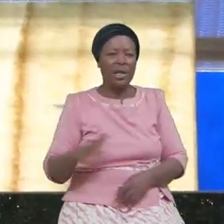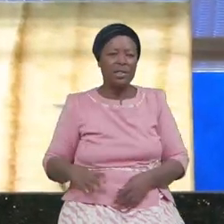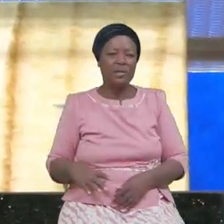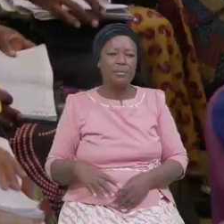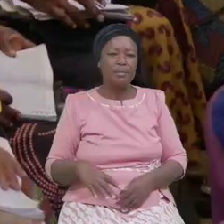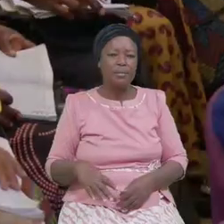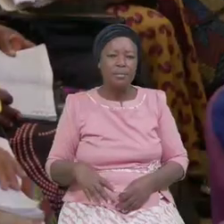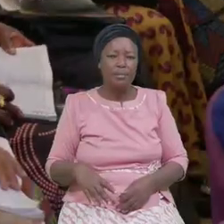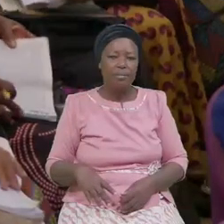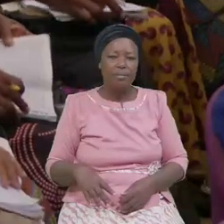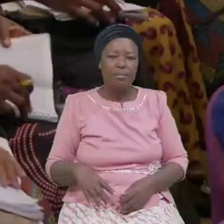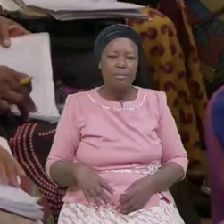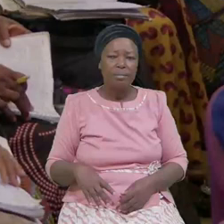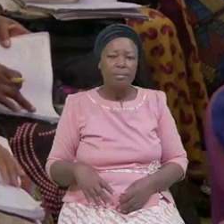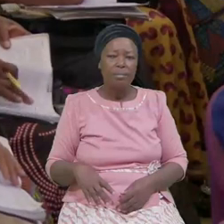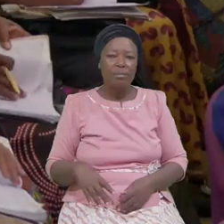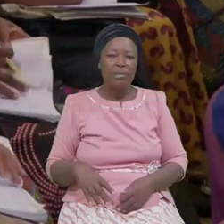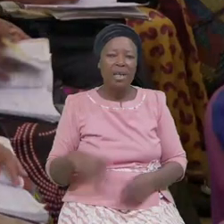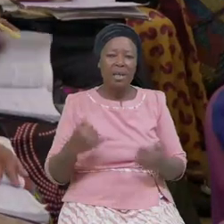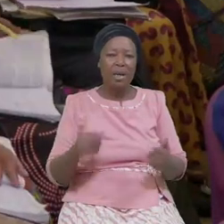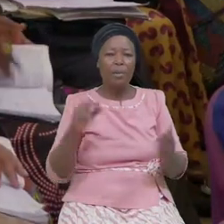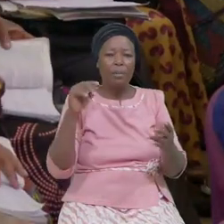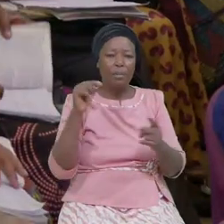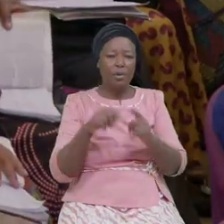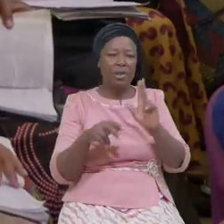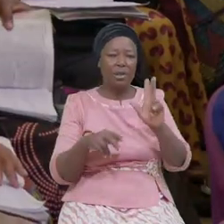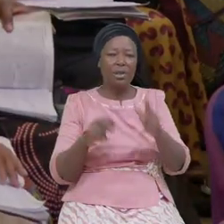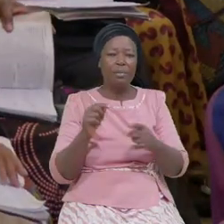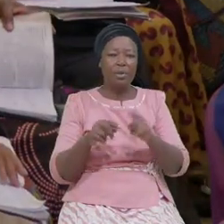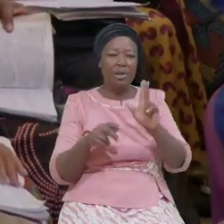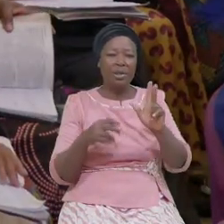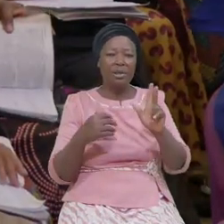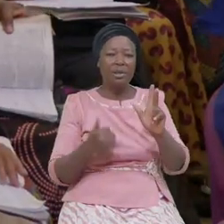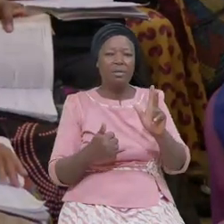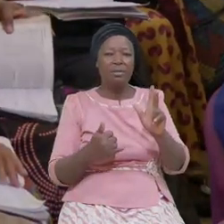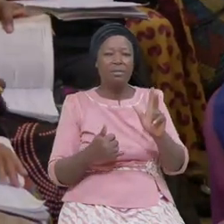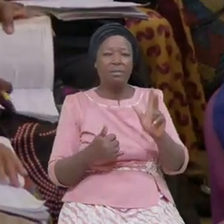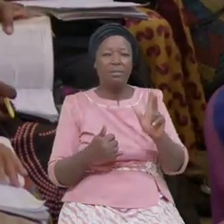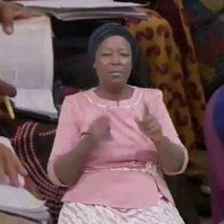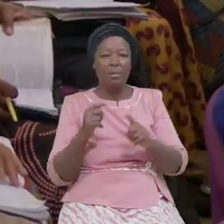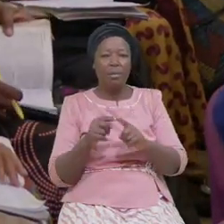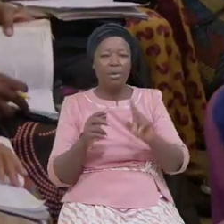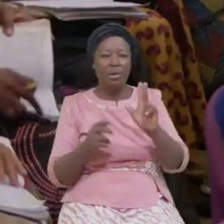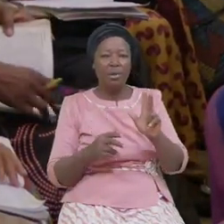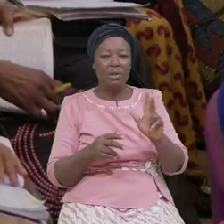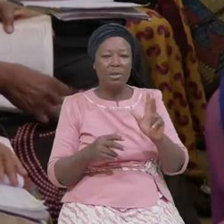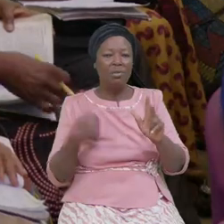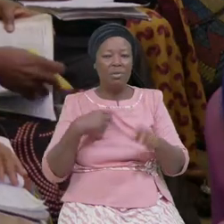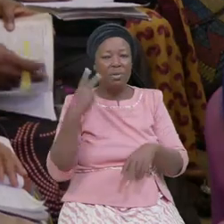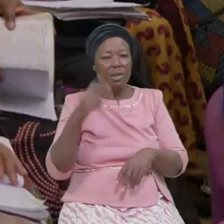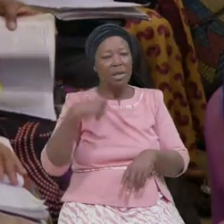Christ. We're coming to point number three. In point number three, we're looking at the wisdom